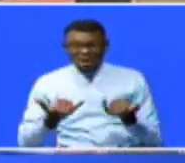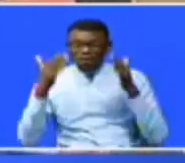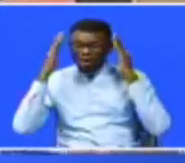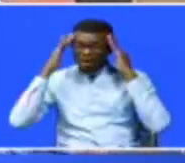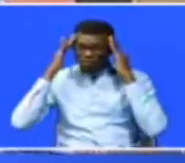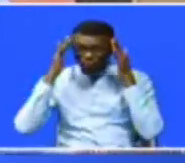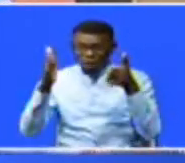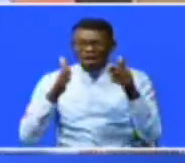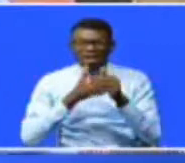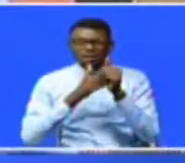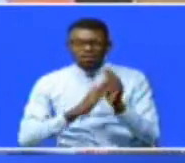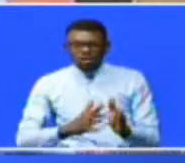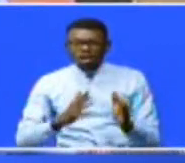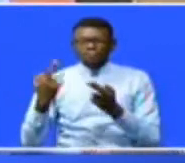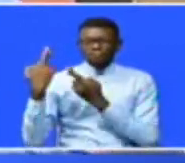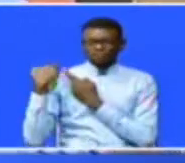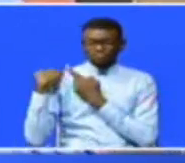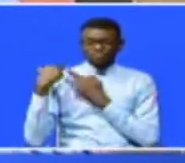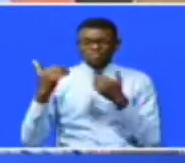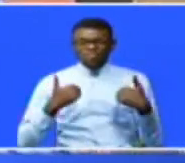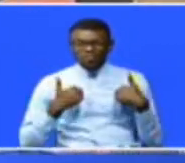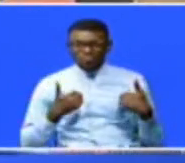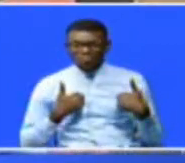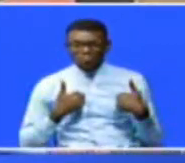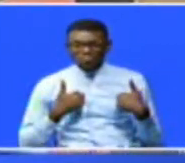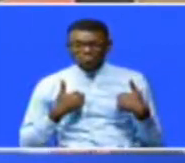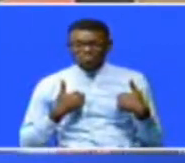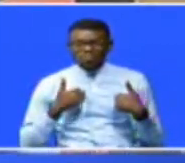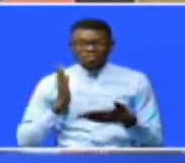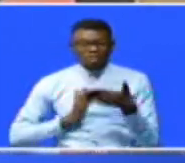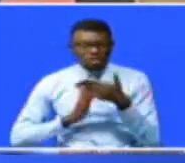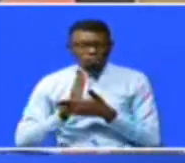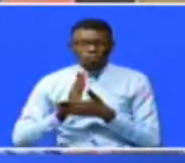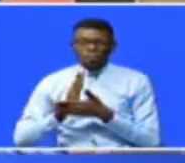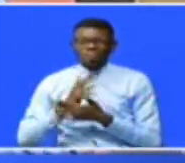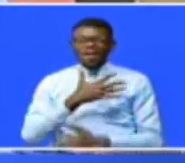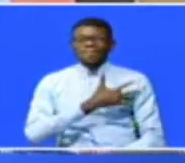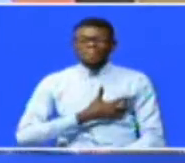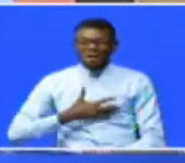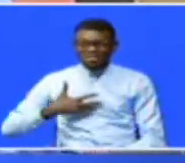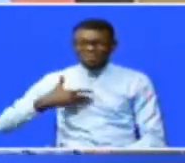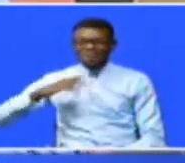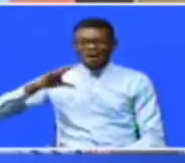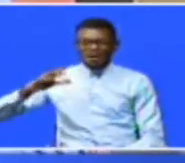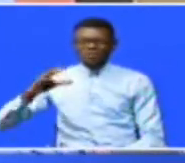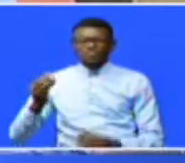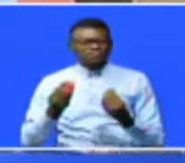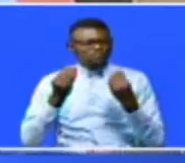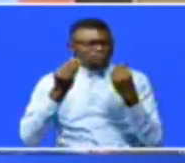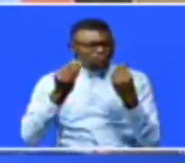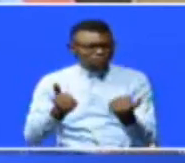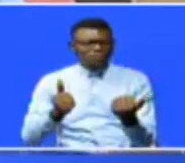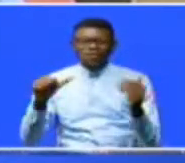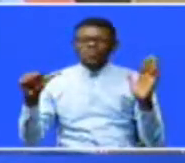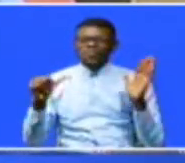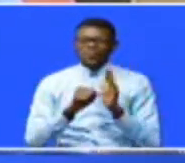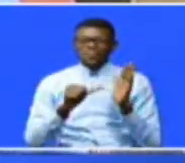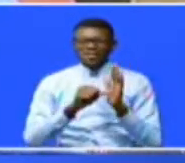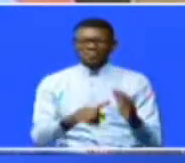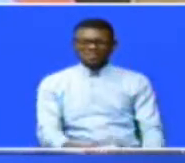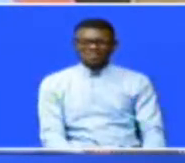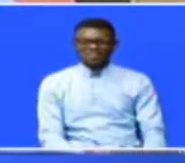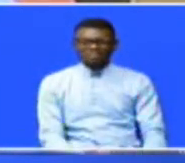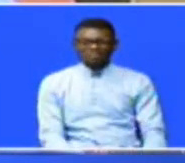kwa viongozi waliokabiliwa na jukumu la kuhakikisha kwamba kaunti ya Marsabit imepata suluhu ya kudumu.